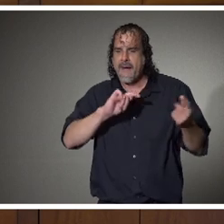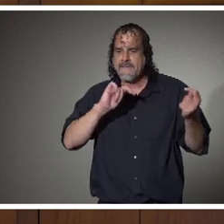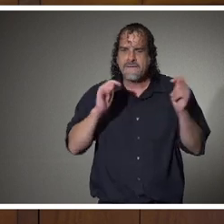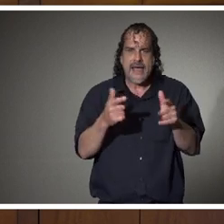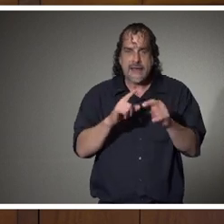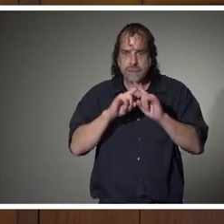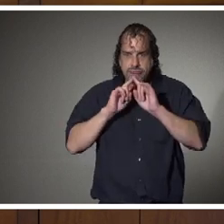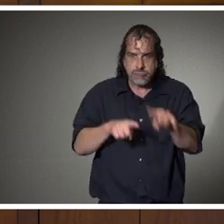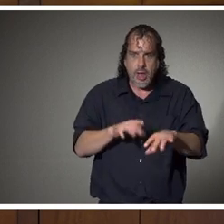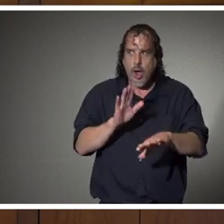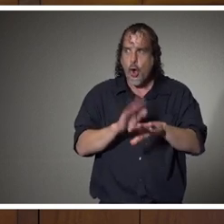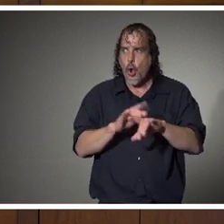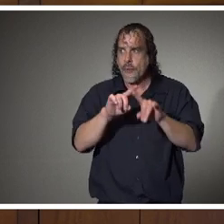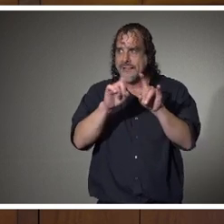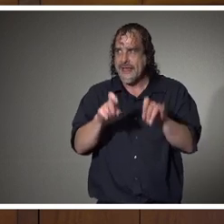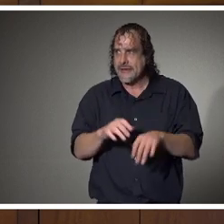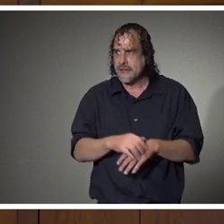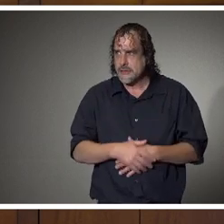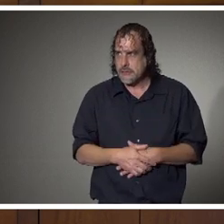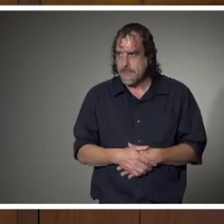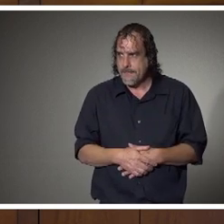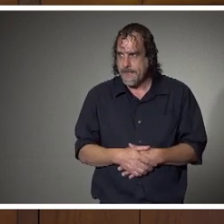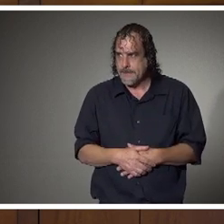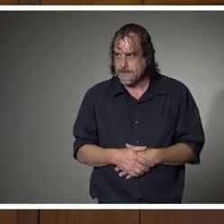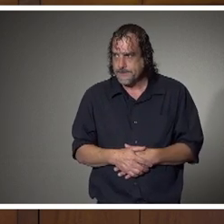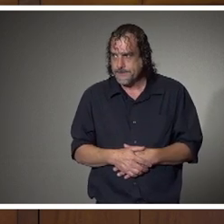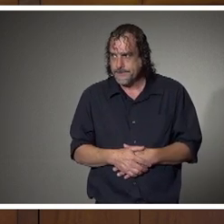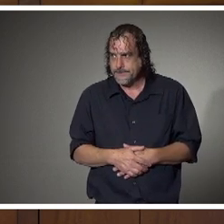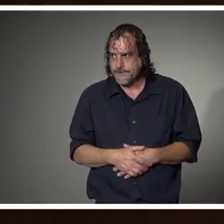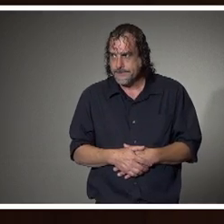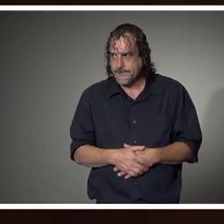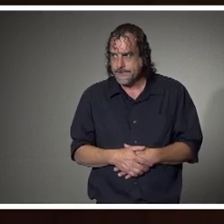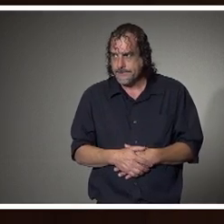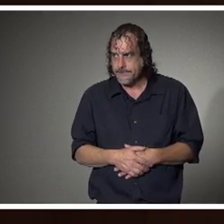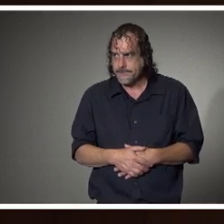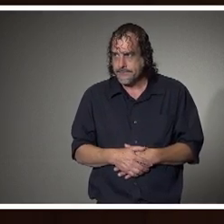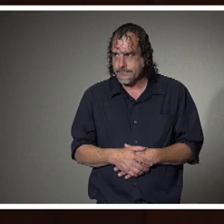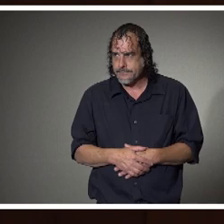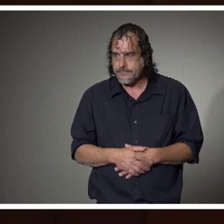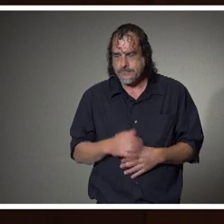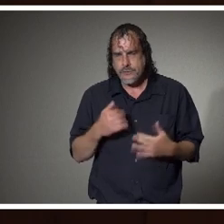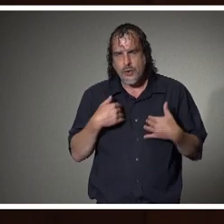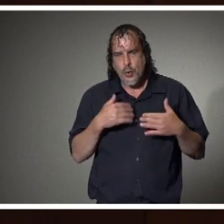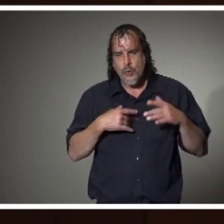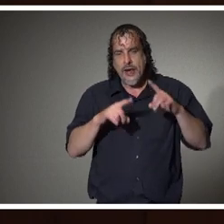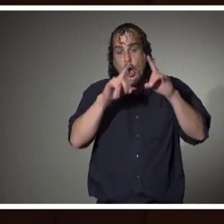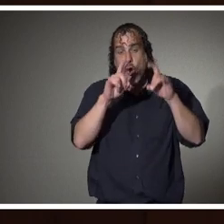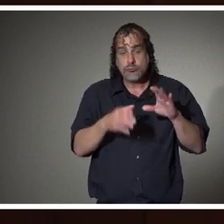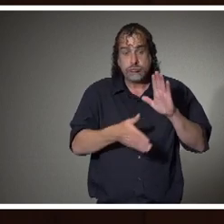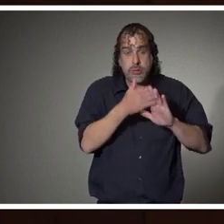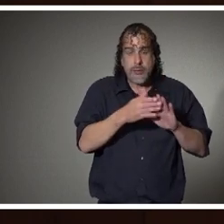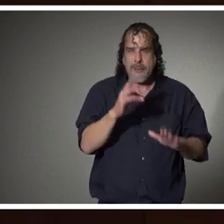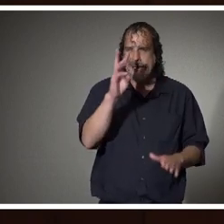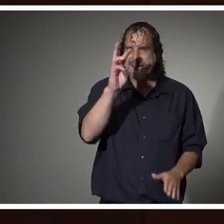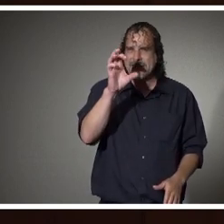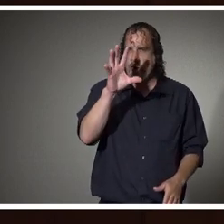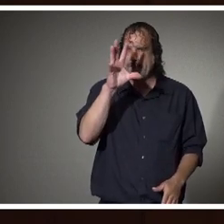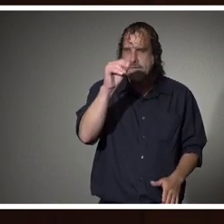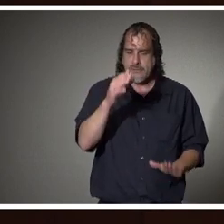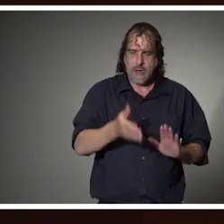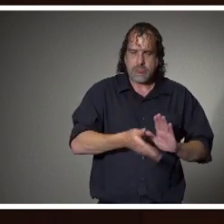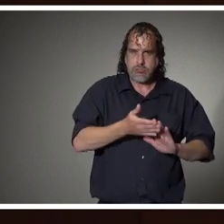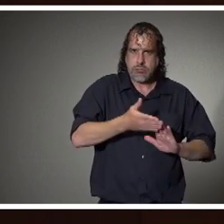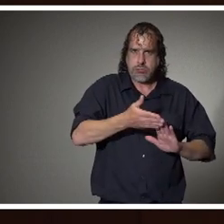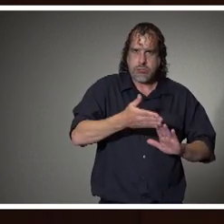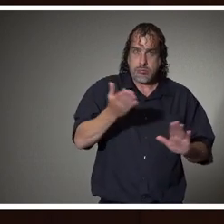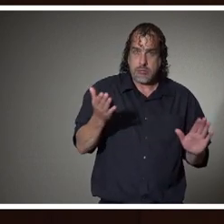how many, what's your capacity per day? Our current capacity is about 650, running, running basically overlapping